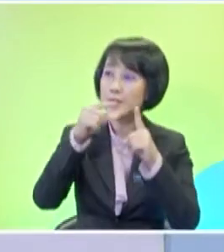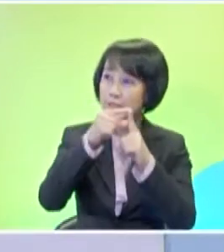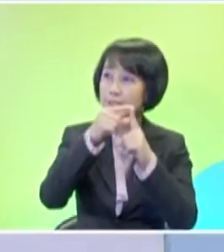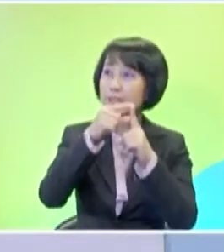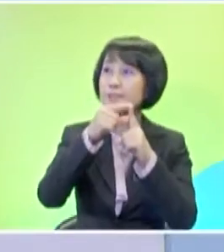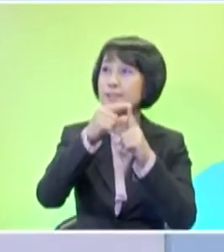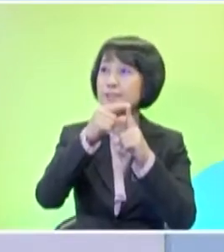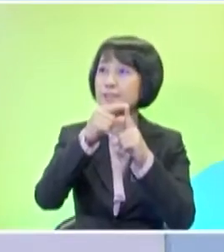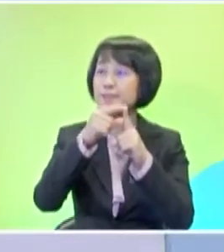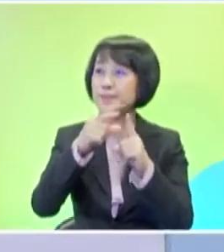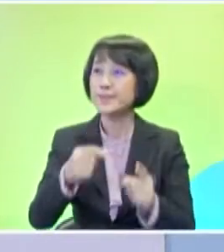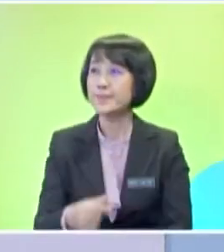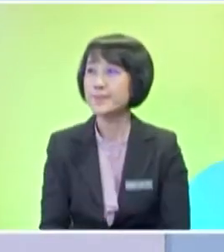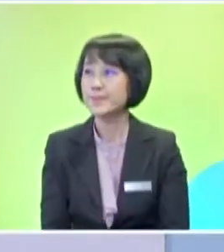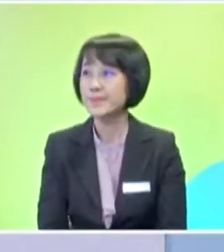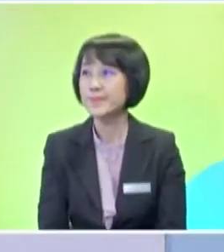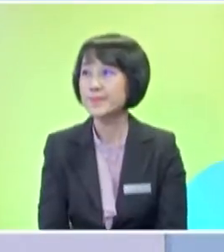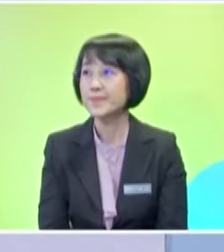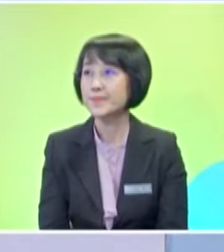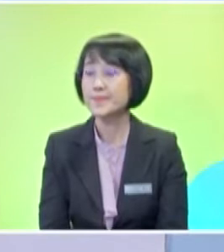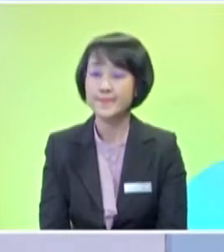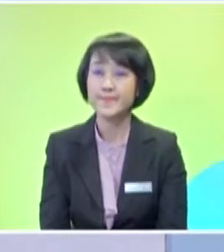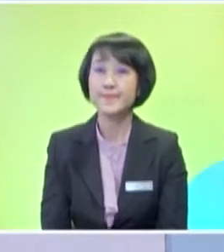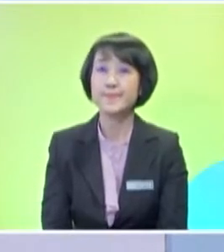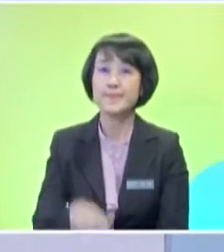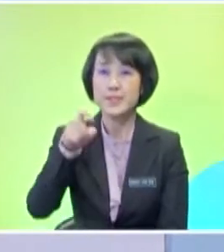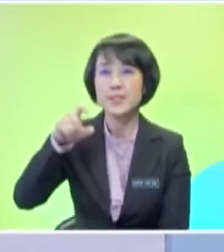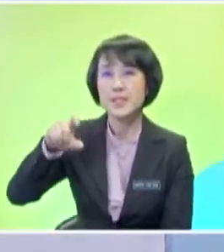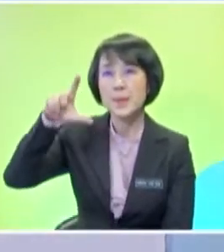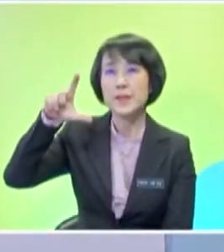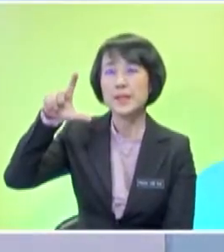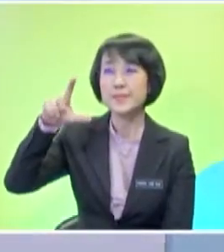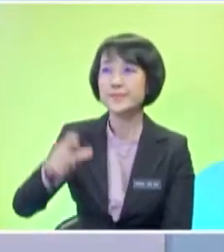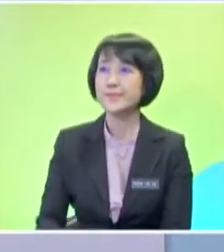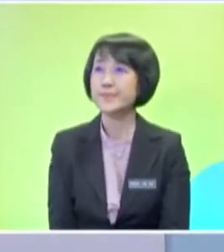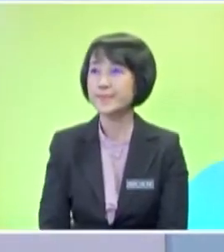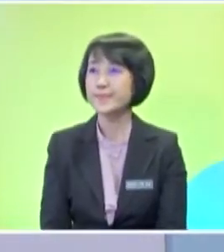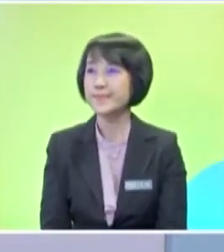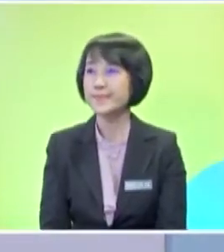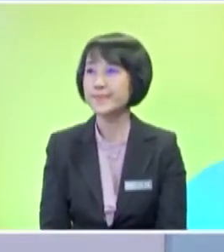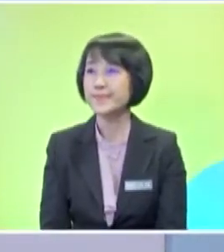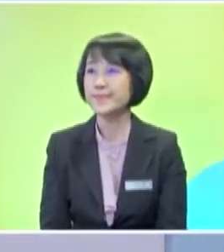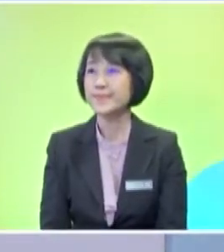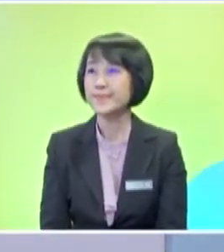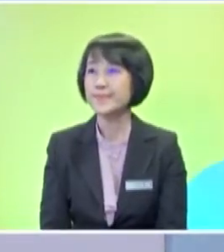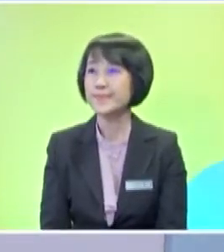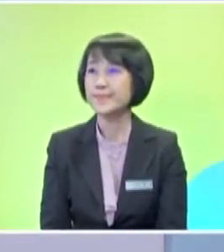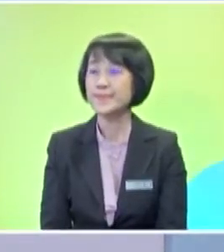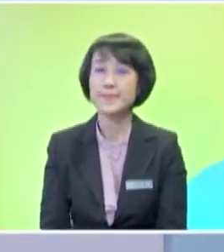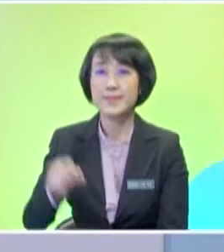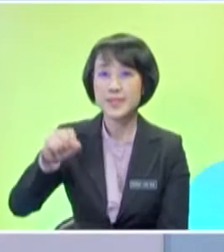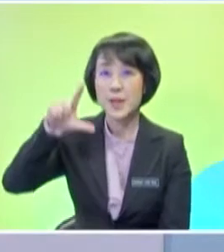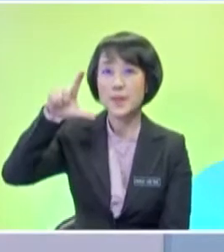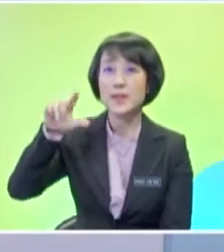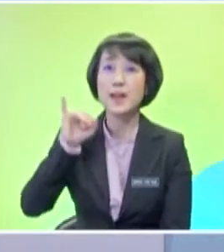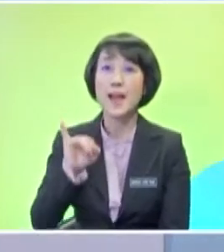be, or the first letter has to be in capital letter. Yes, good job. So this is the capital letter